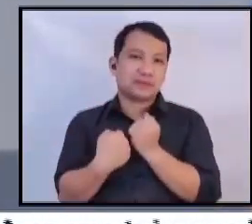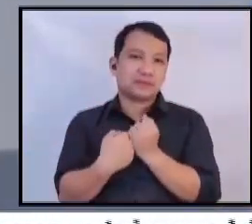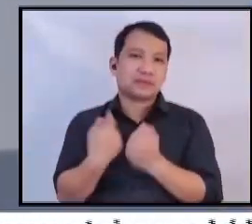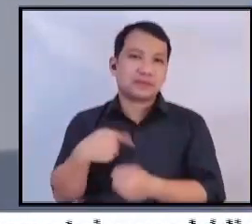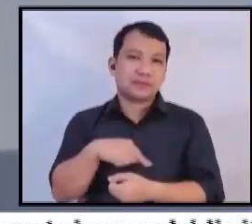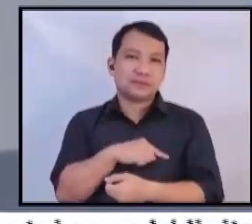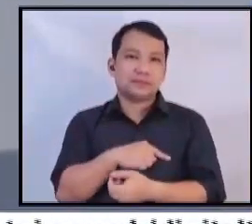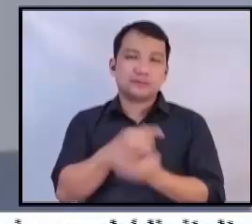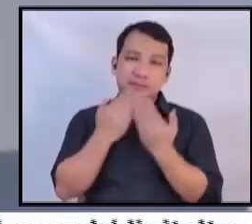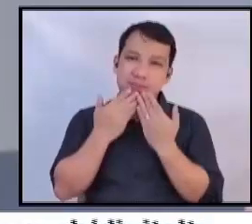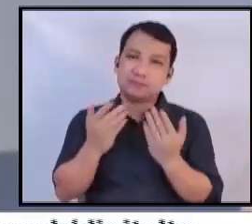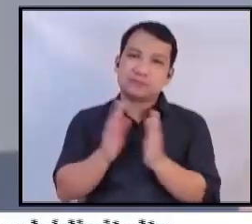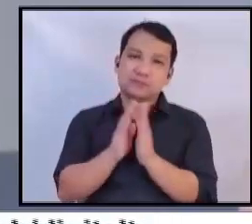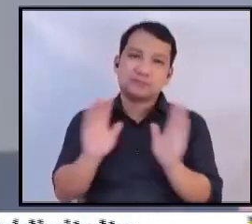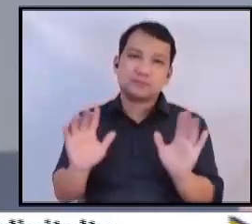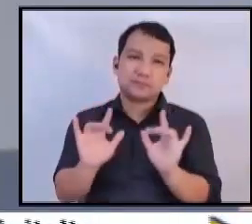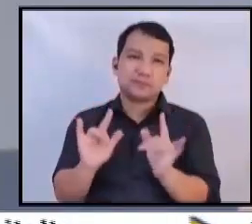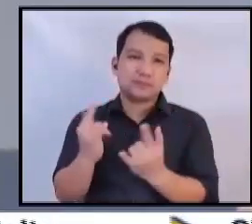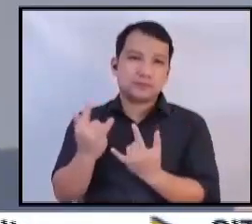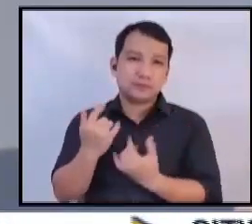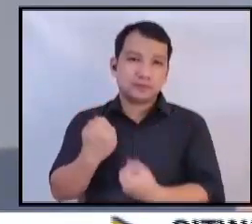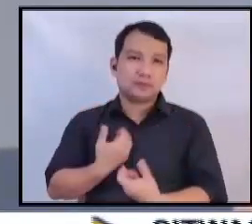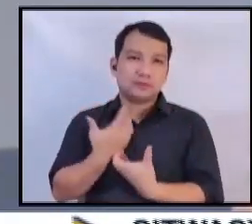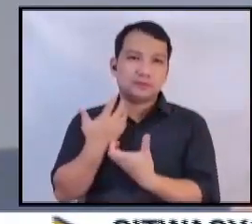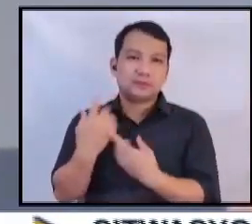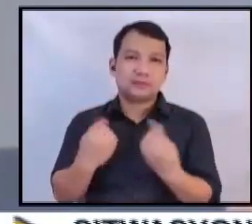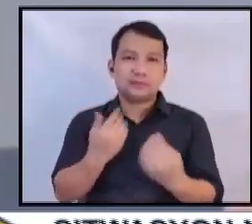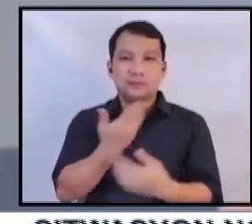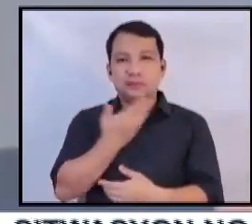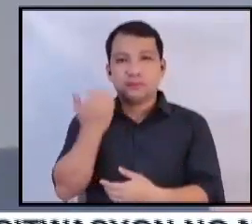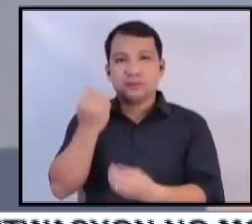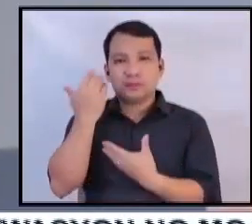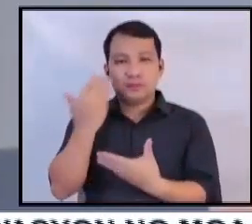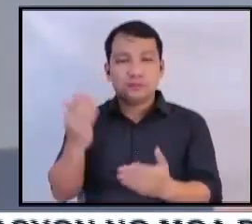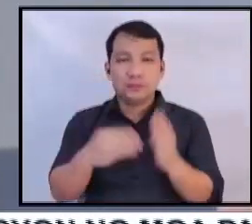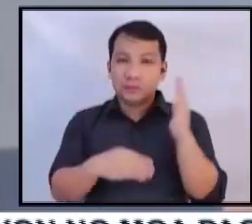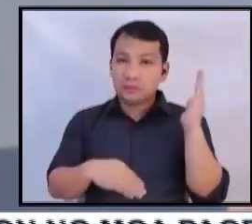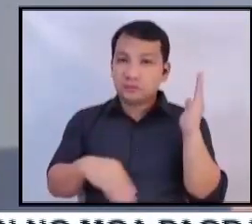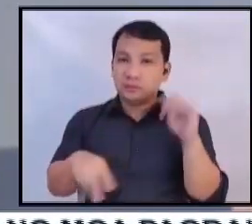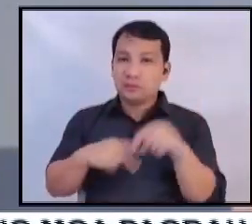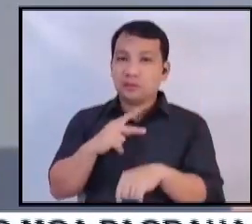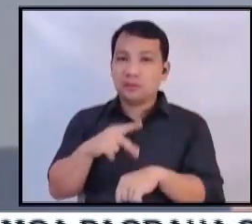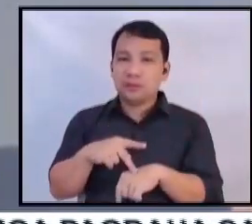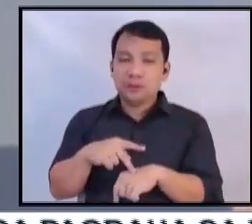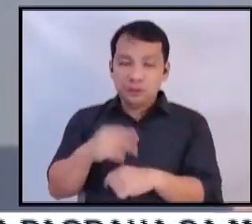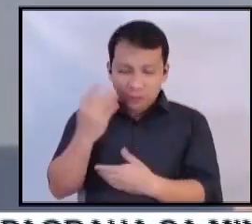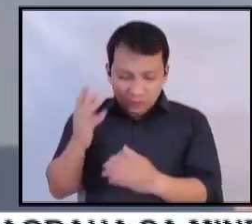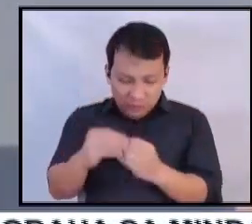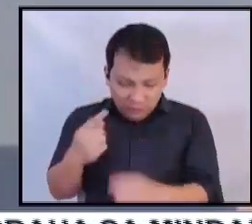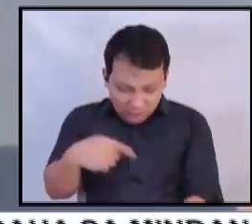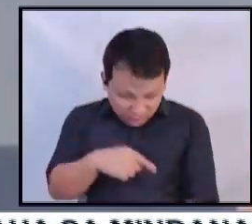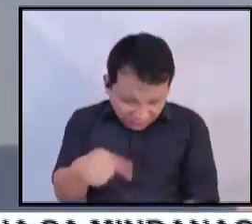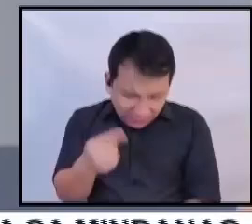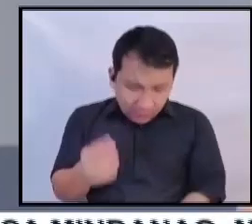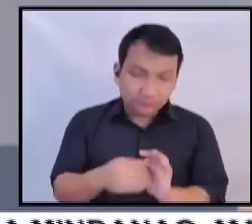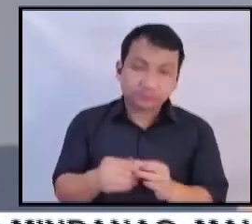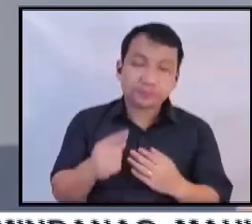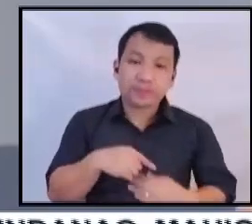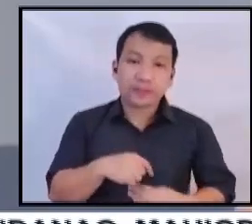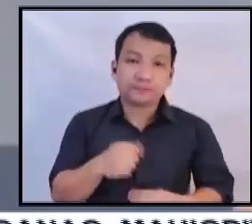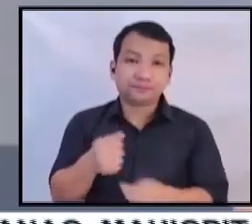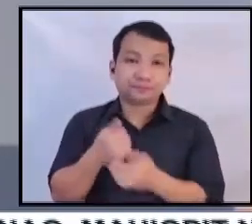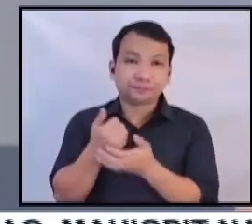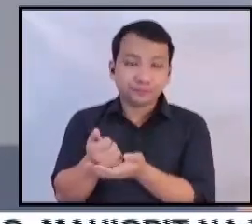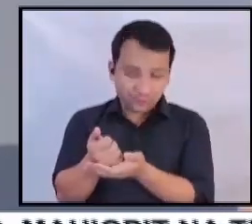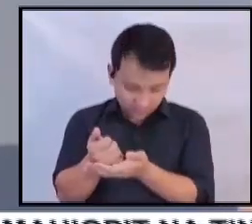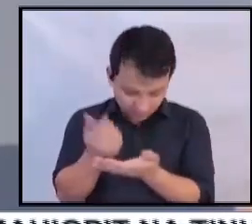Your love really inspires me to do better sa Binibining Pilipinas, and I'm so proud and happy that I was able to bring joy to my fellow